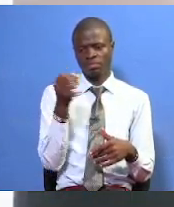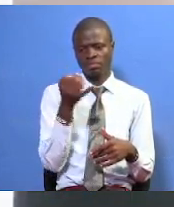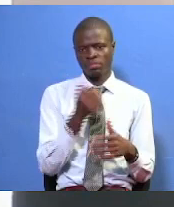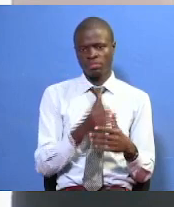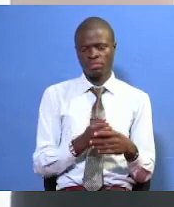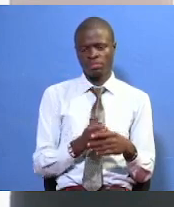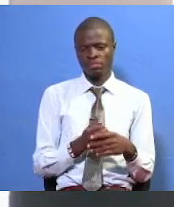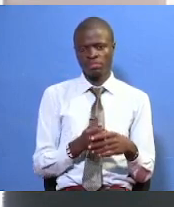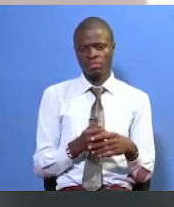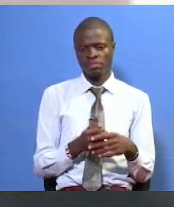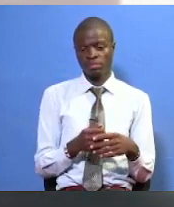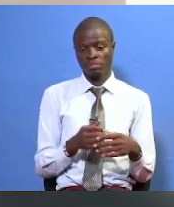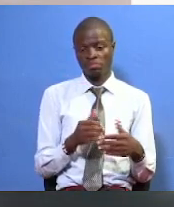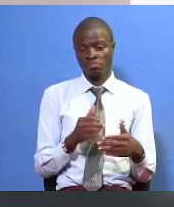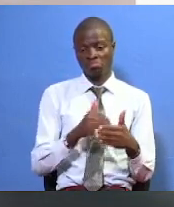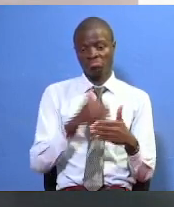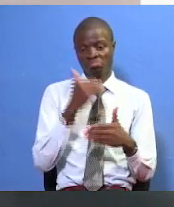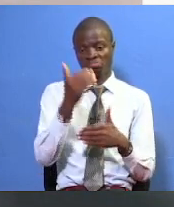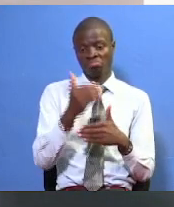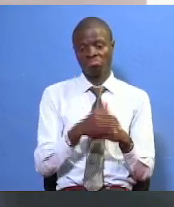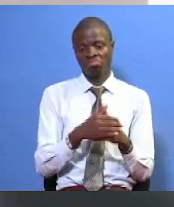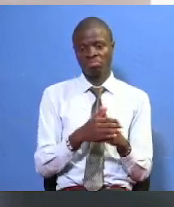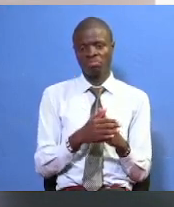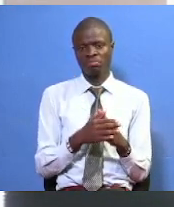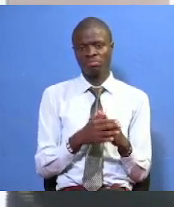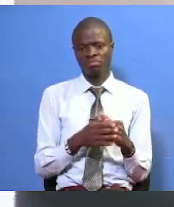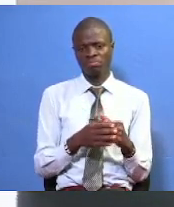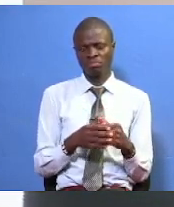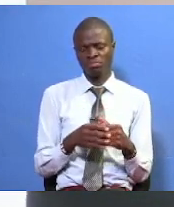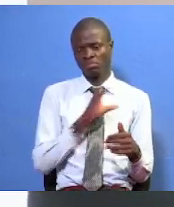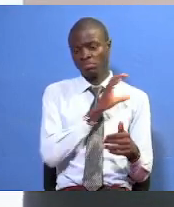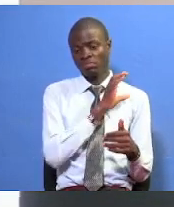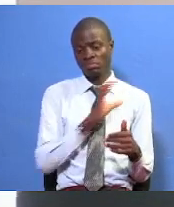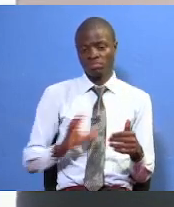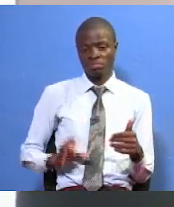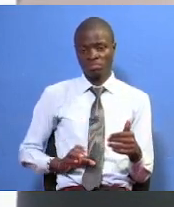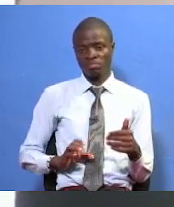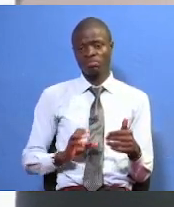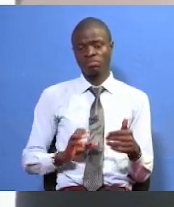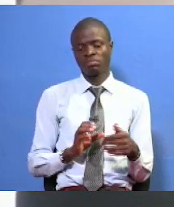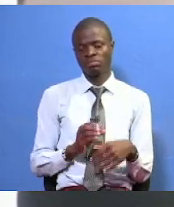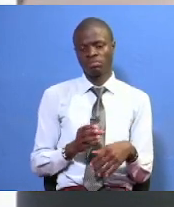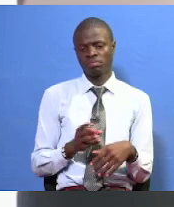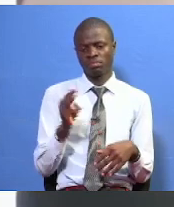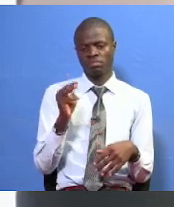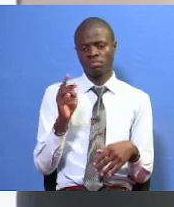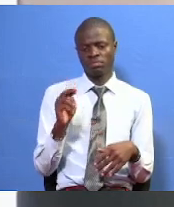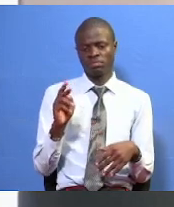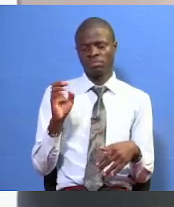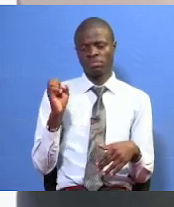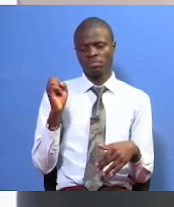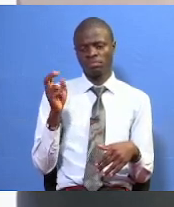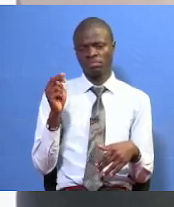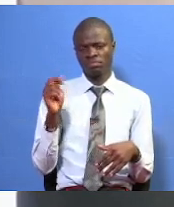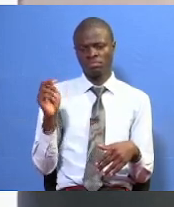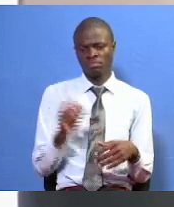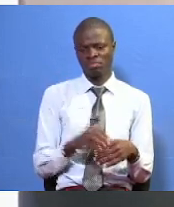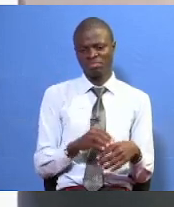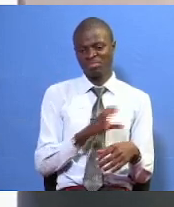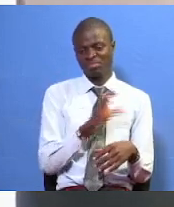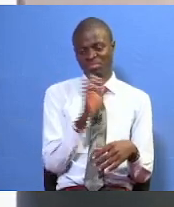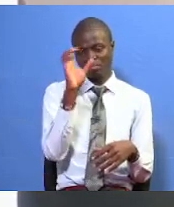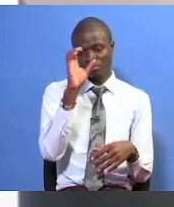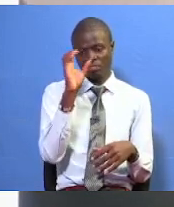also the Elder of Golden Heart, the Chancellor of Kenyatta University, Dr. Benson Wairegi, the Cabinet